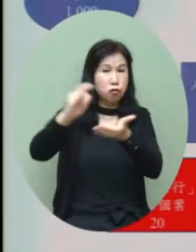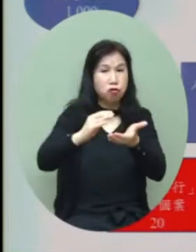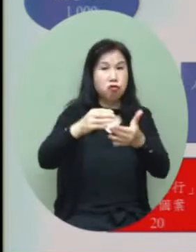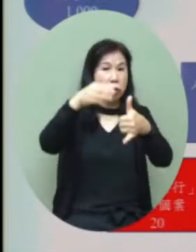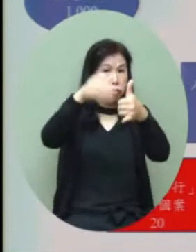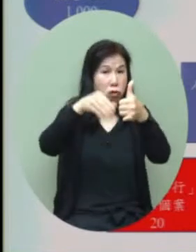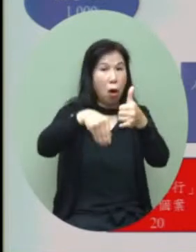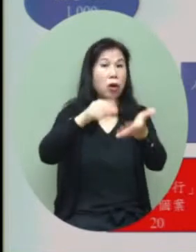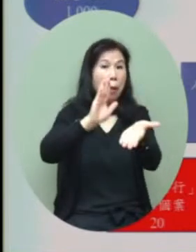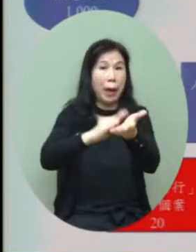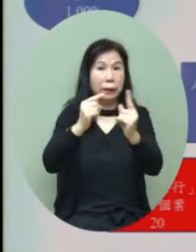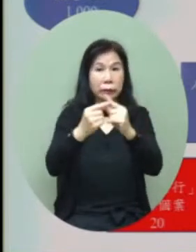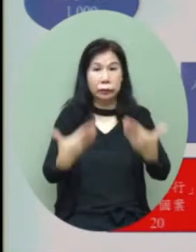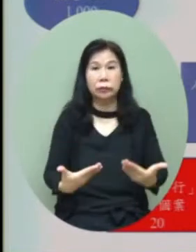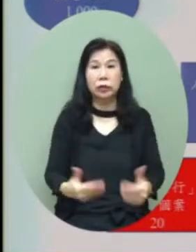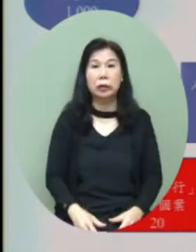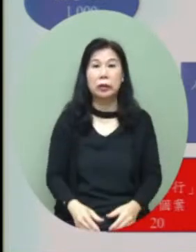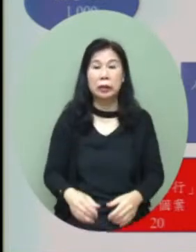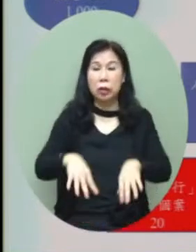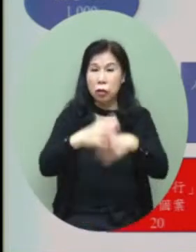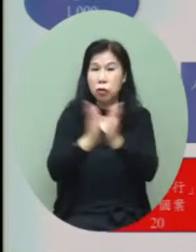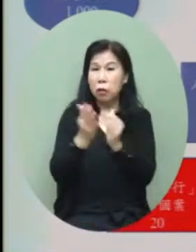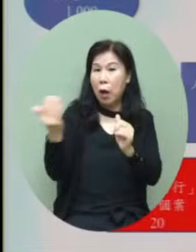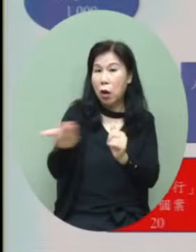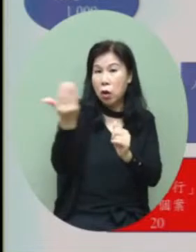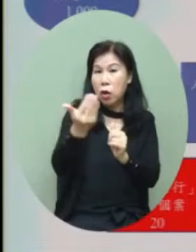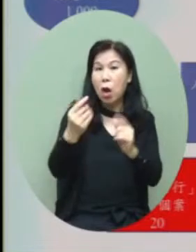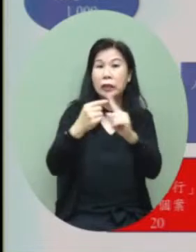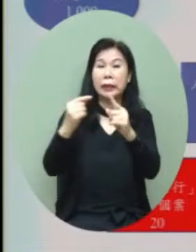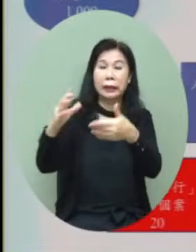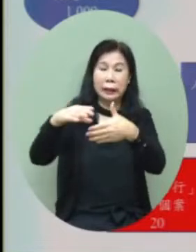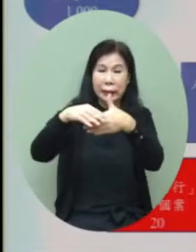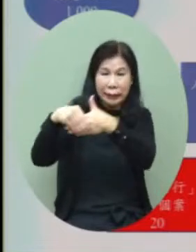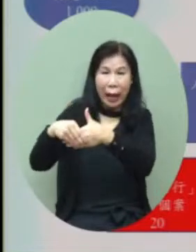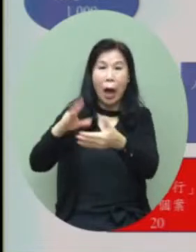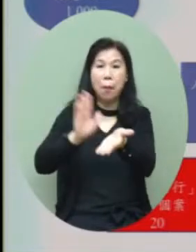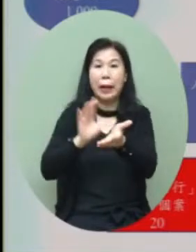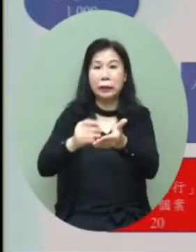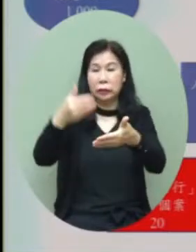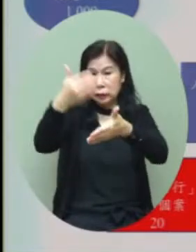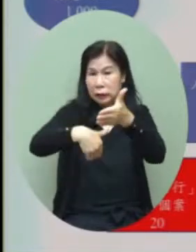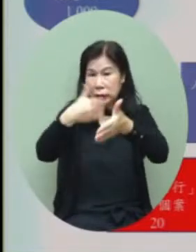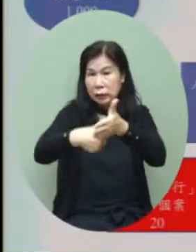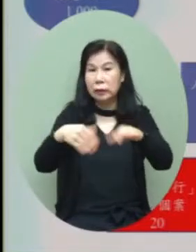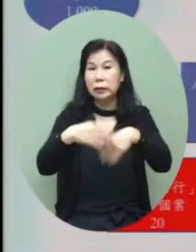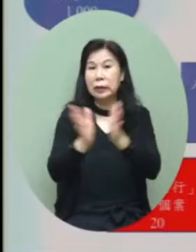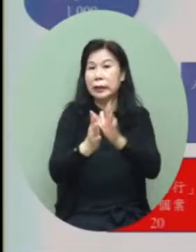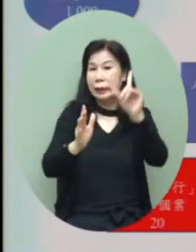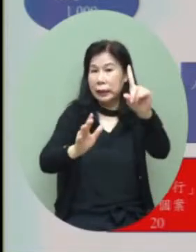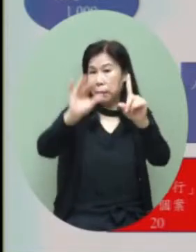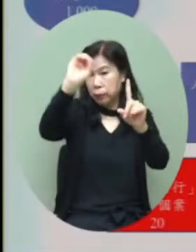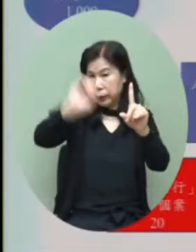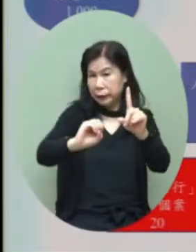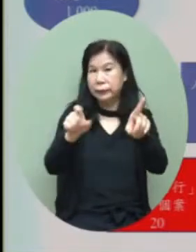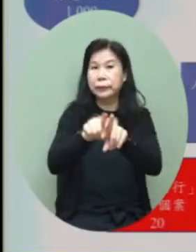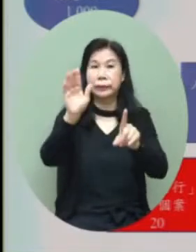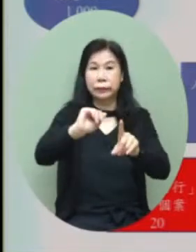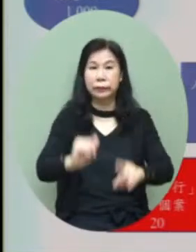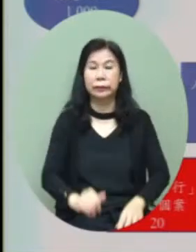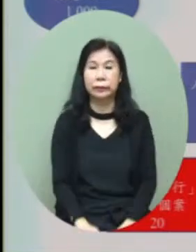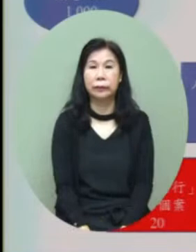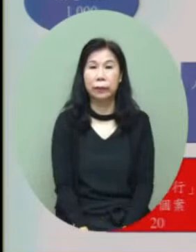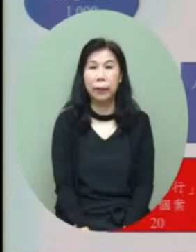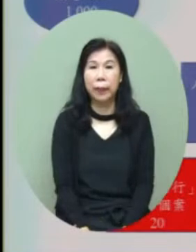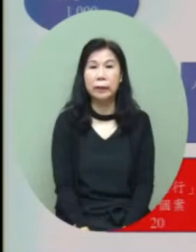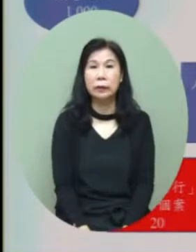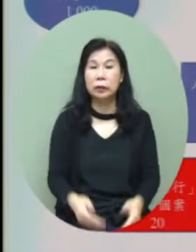locally. 3 days in a quarantine hotel will identify 80% of the cases. We have reduced the